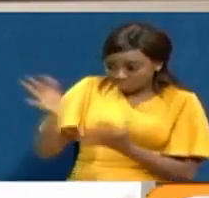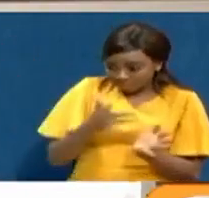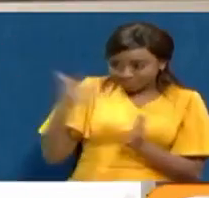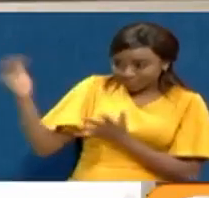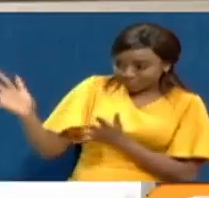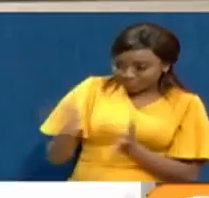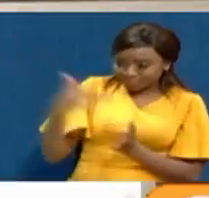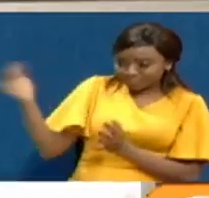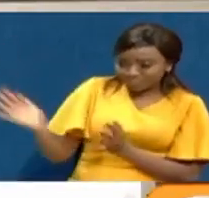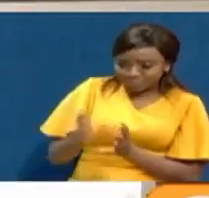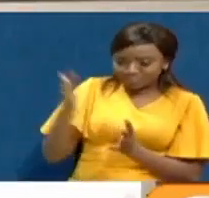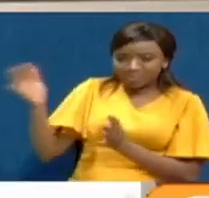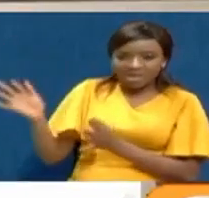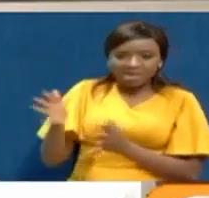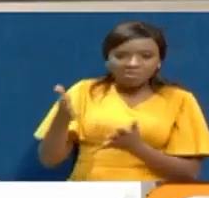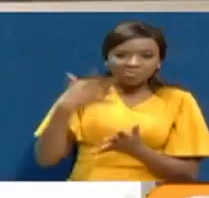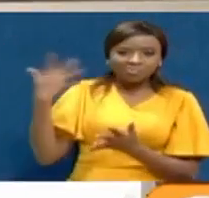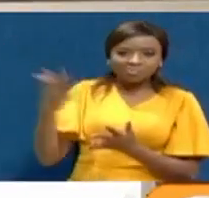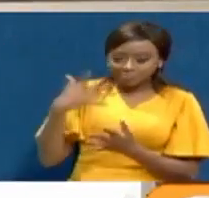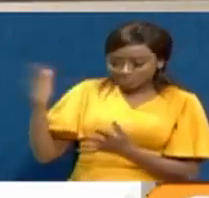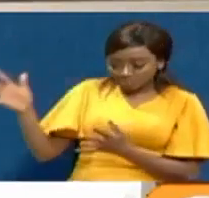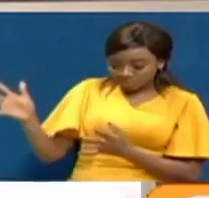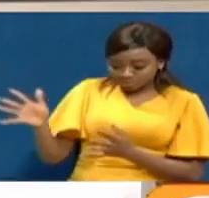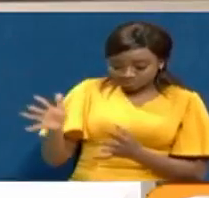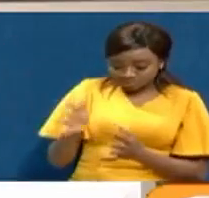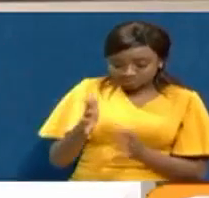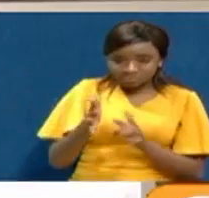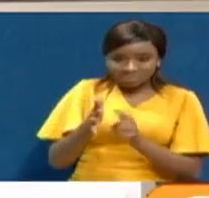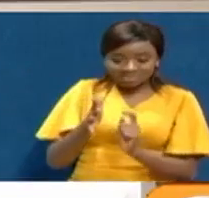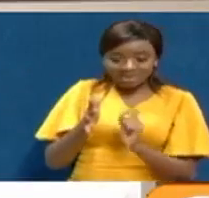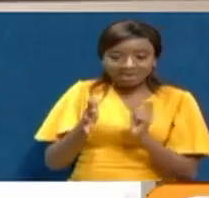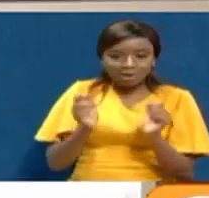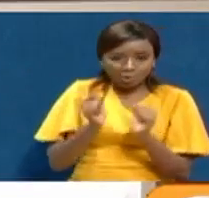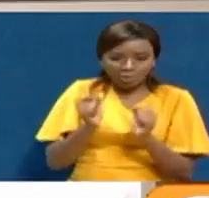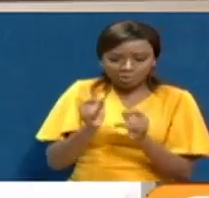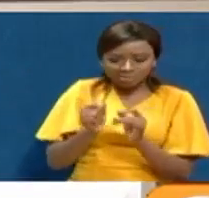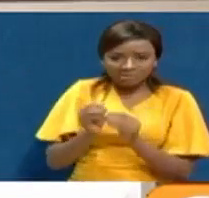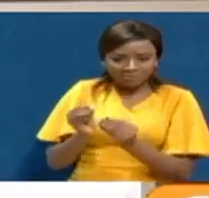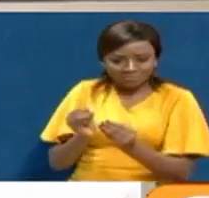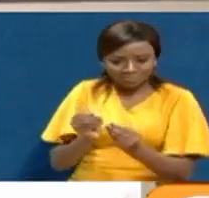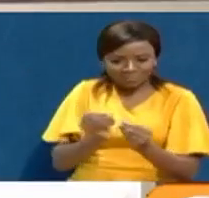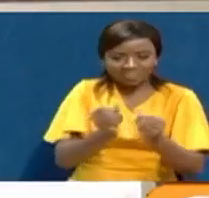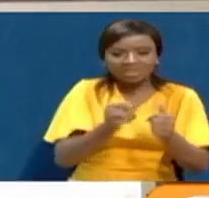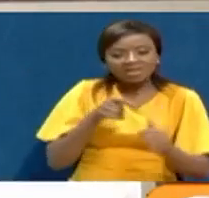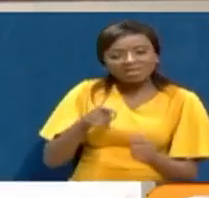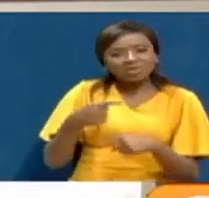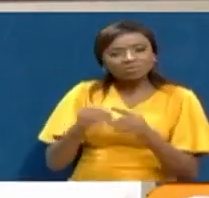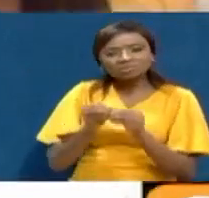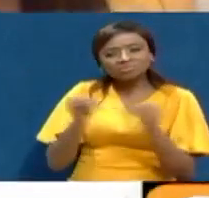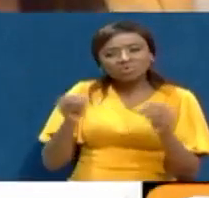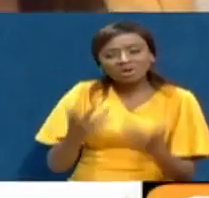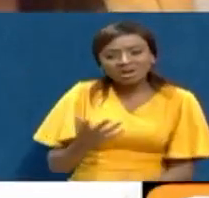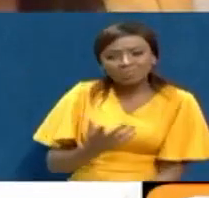having cold days as we transition into the warmer season. And how long is this likely to